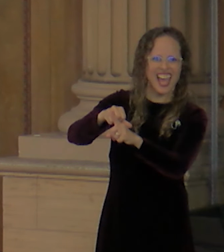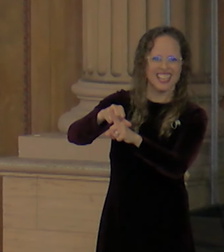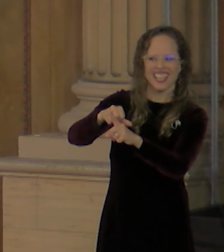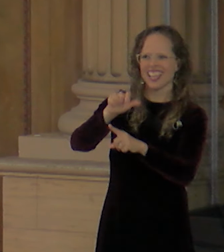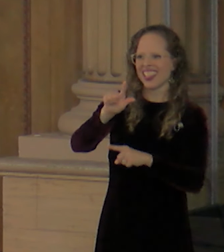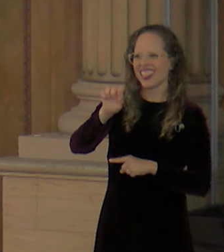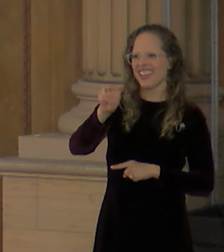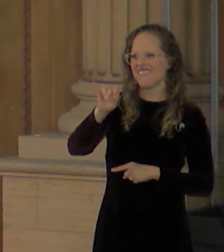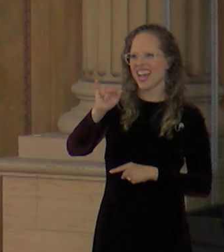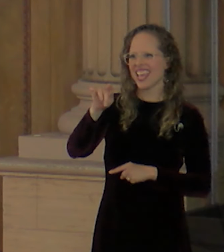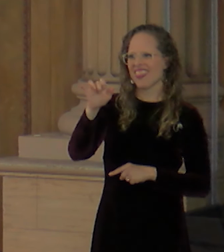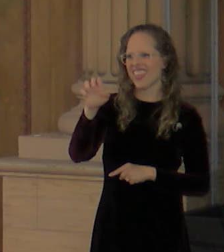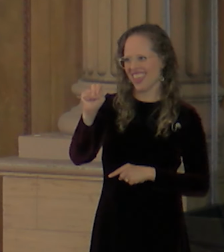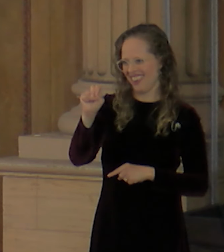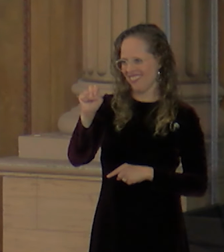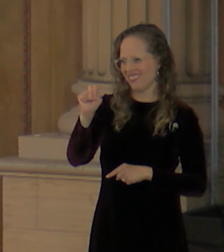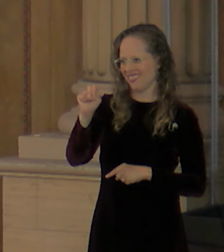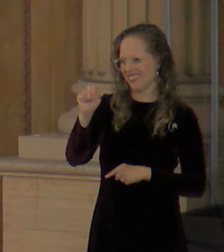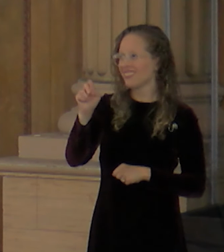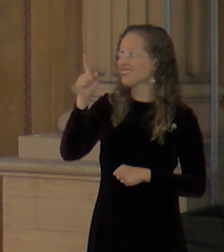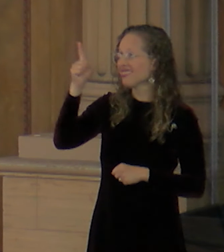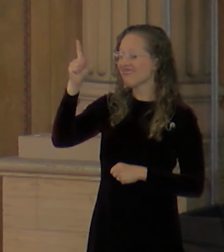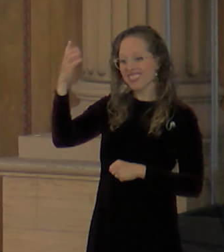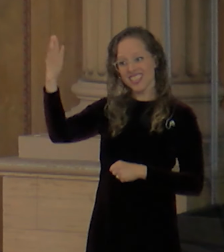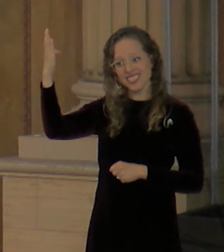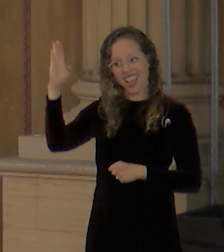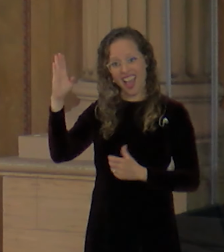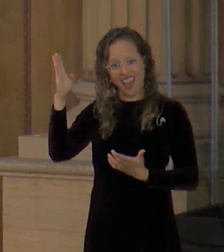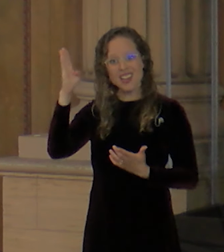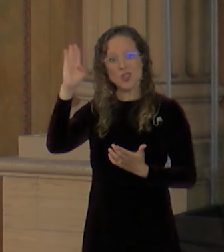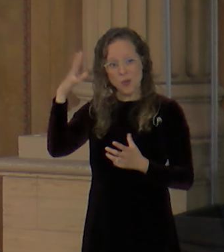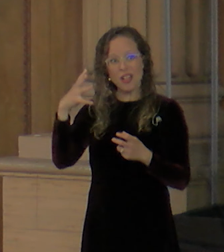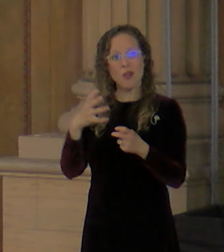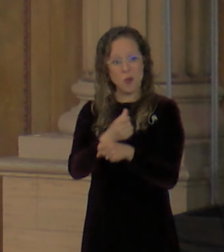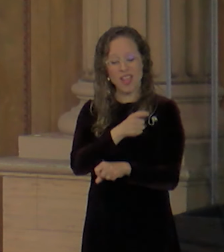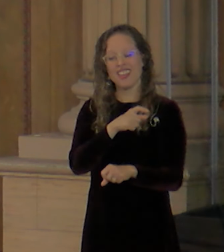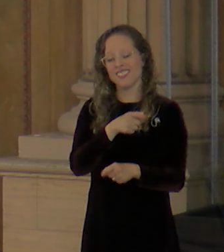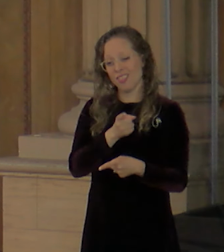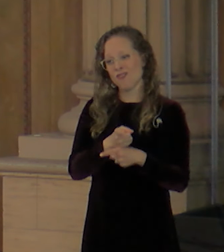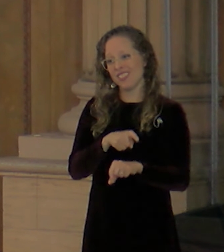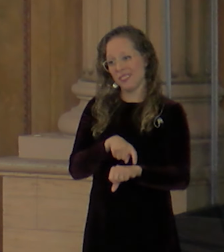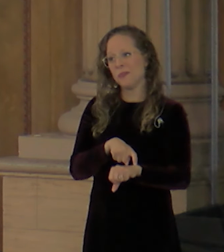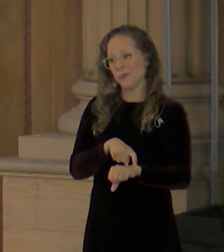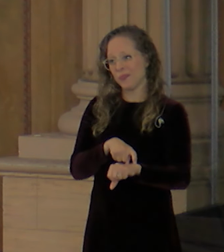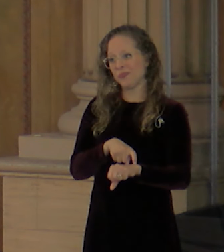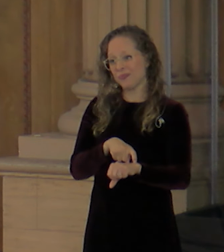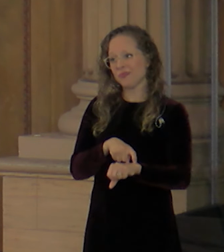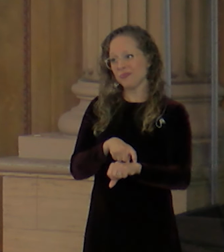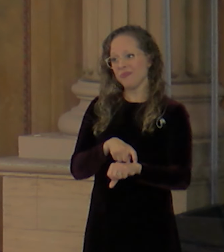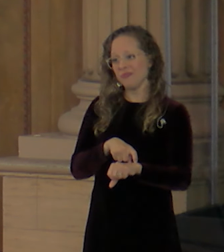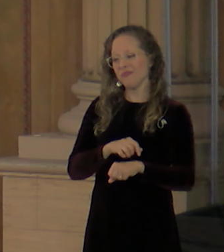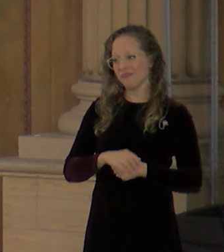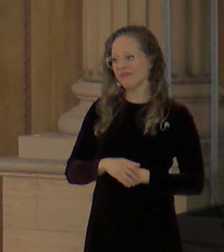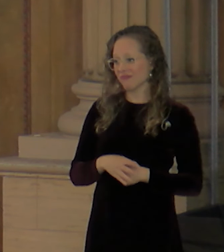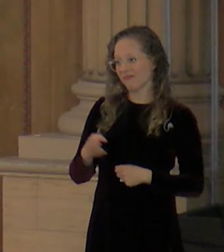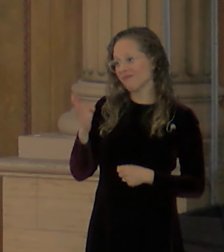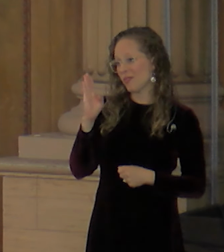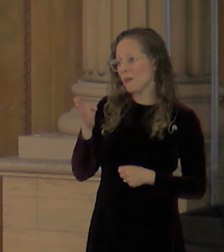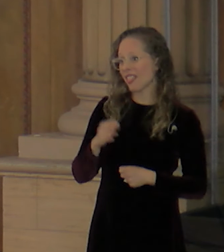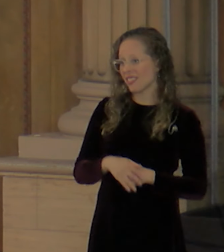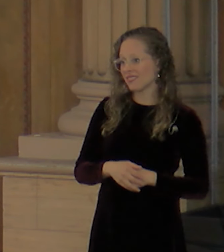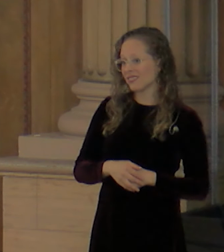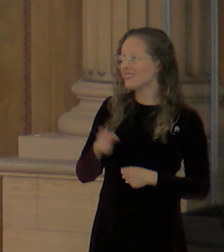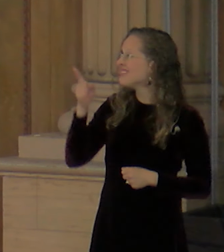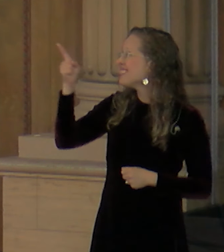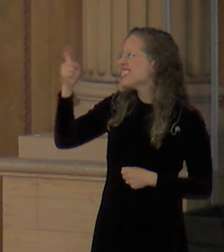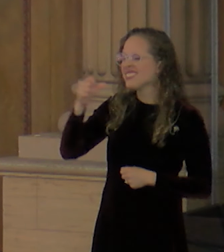And because he's God, he'll win right when he wants to. He's not overwhelmed by evil, but also God is not the evil one. He isn't